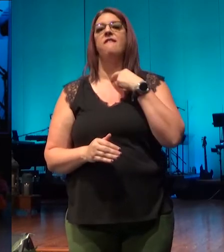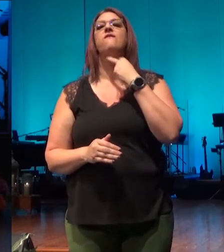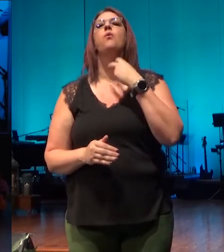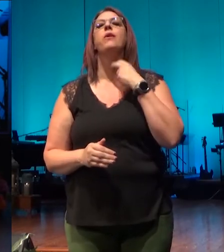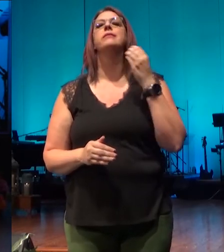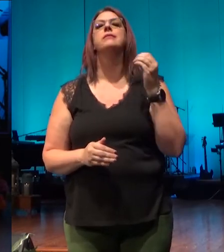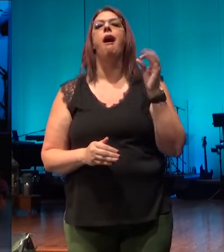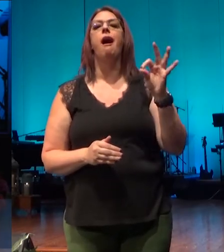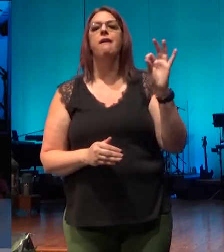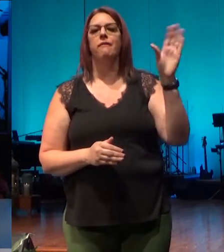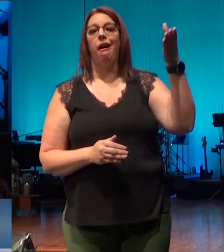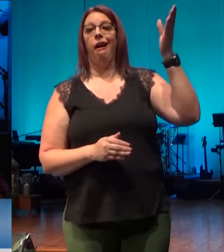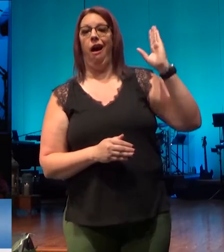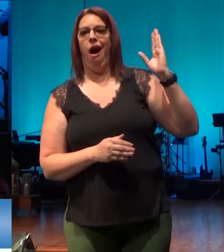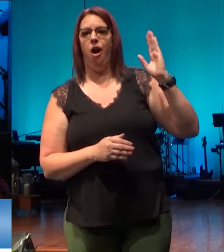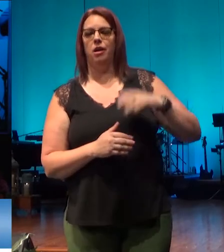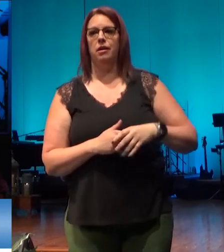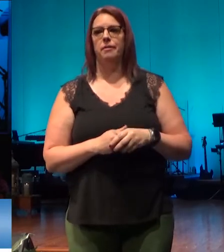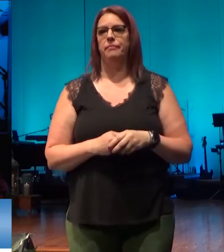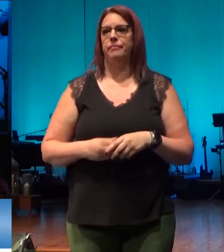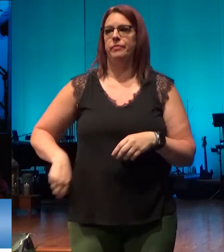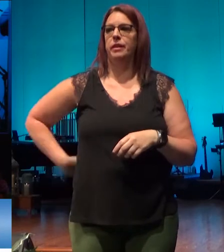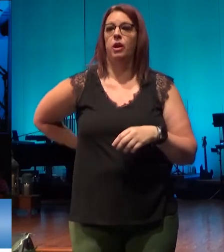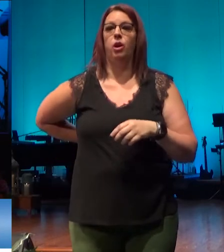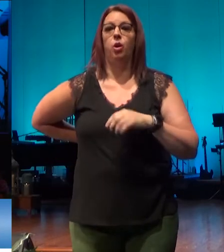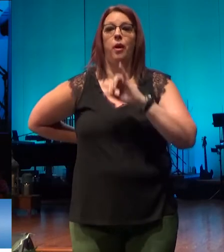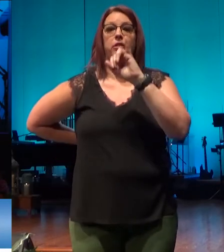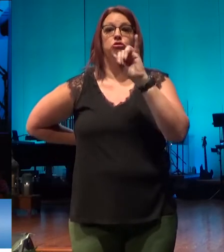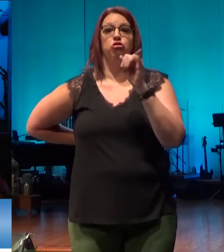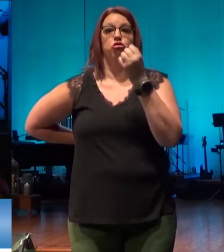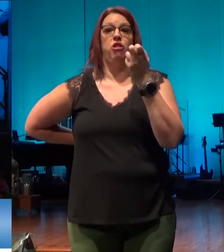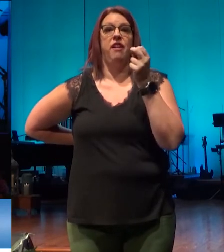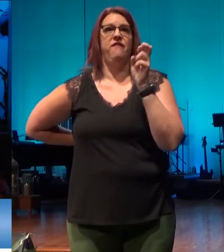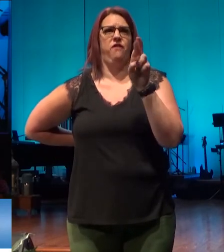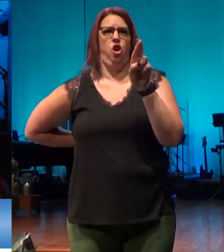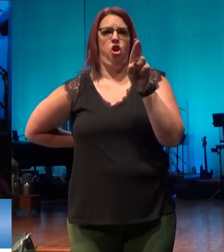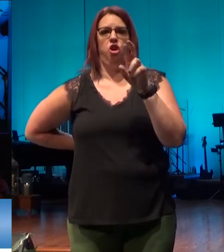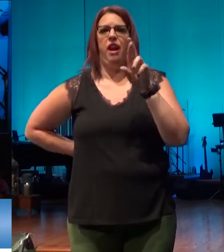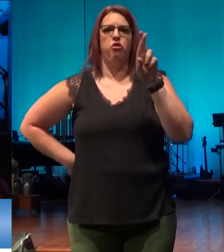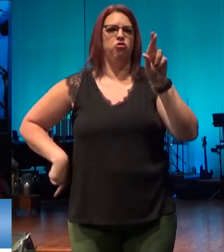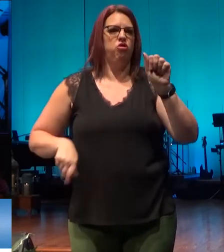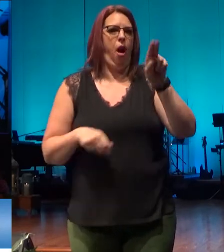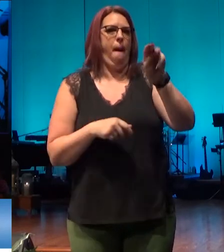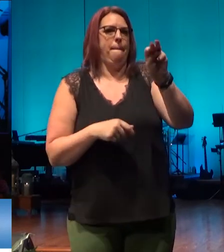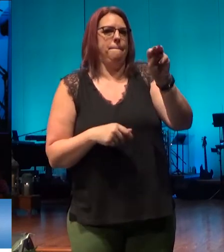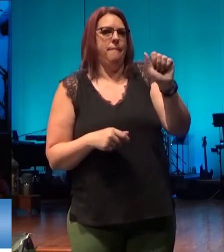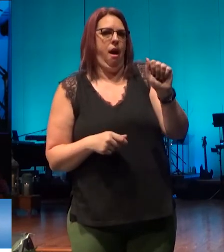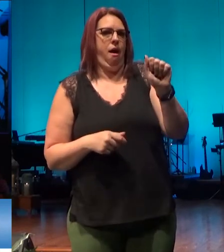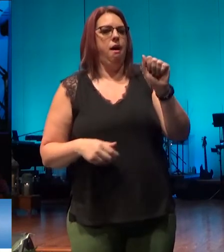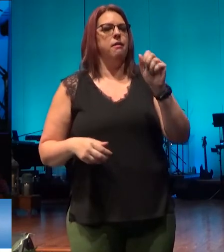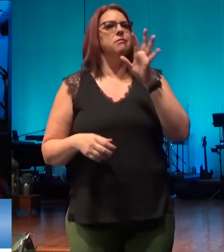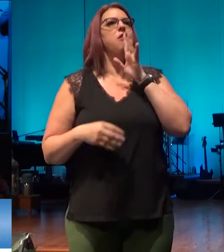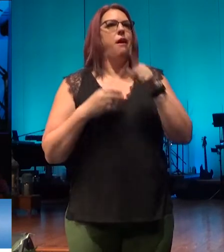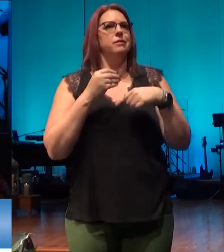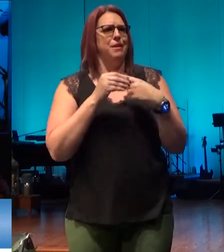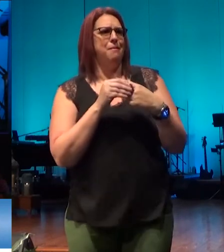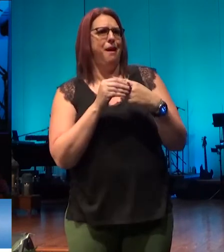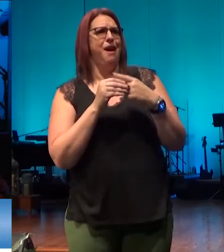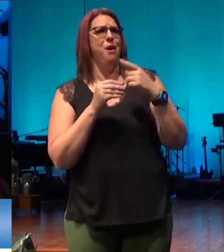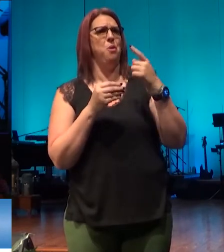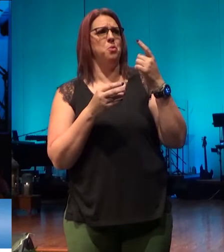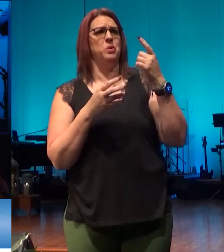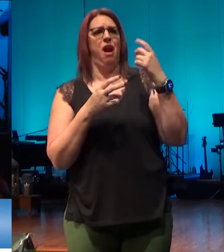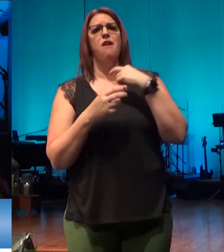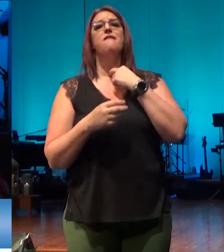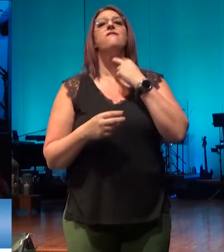God. When Jennifer and Rama are talking about a voice that's going to be speaking that may be disembodied in our work,